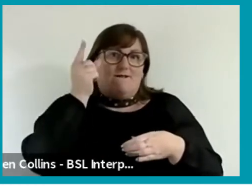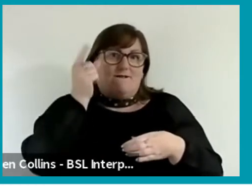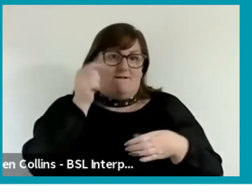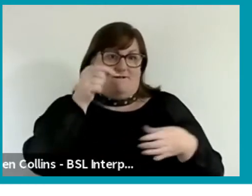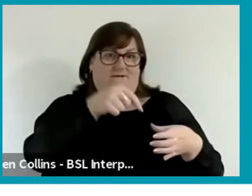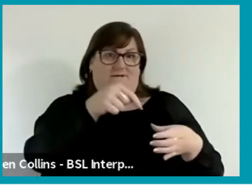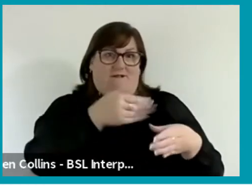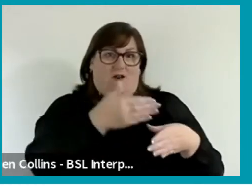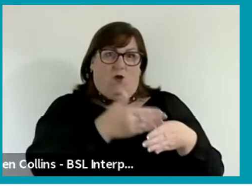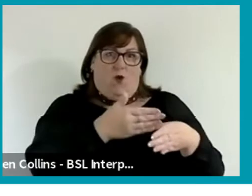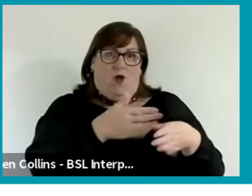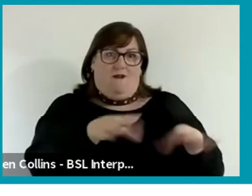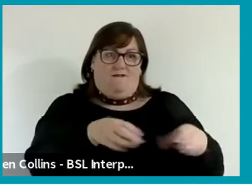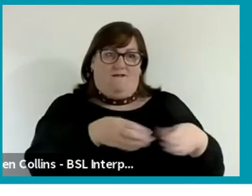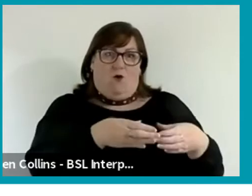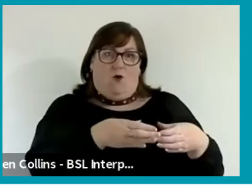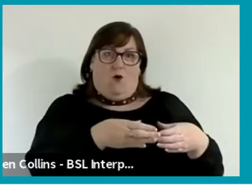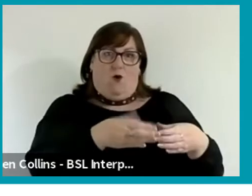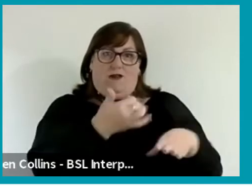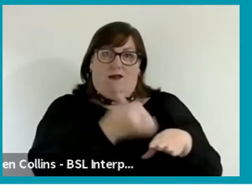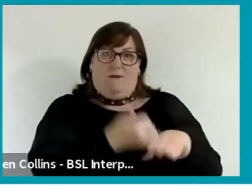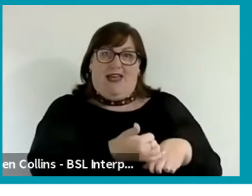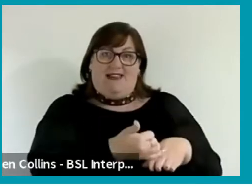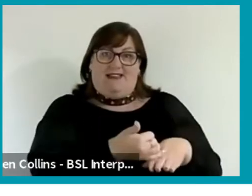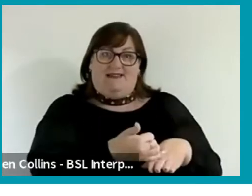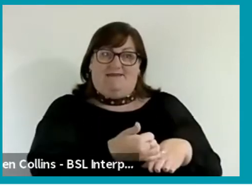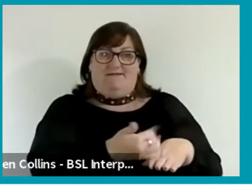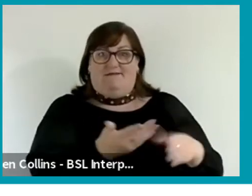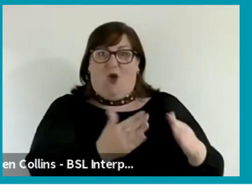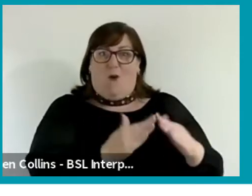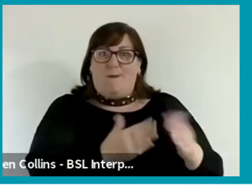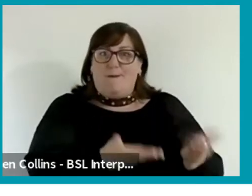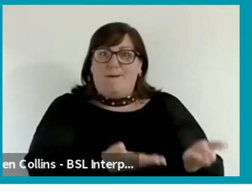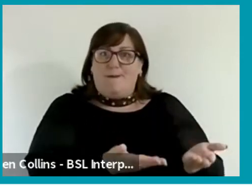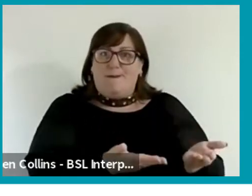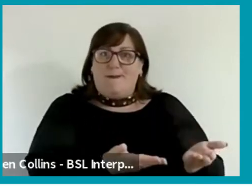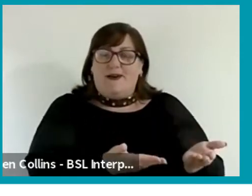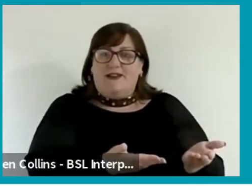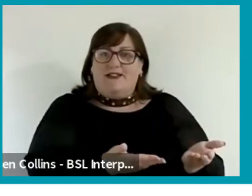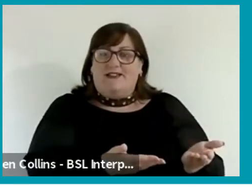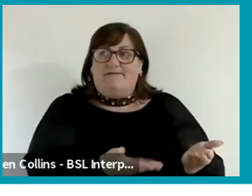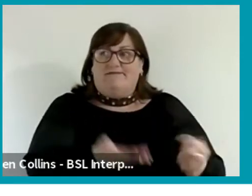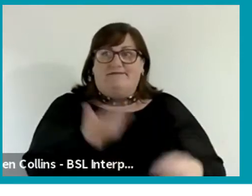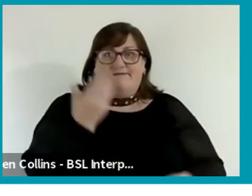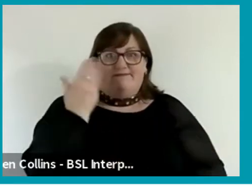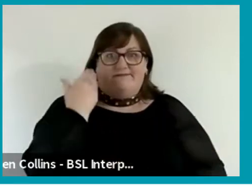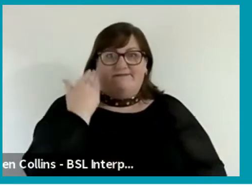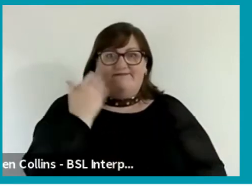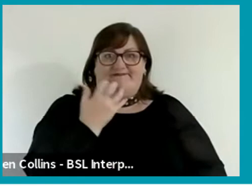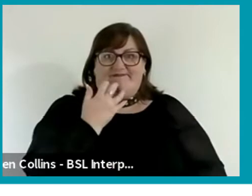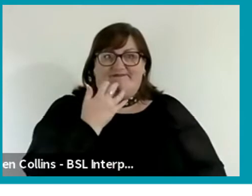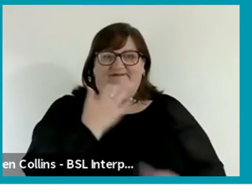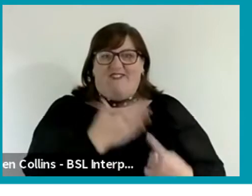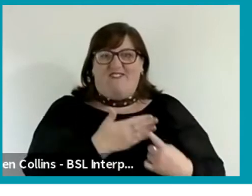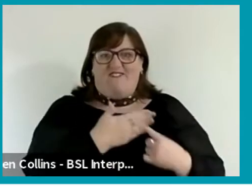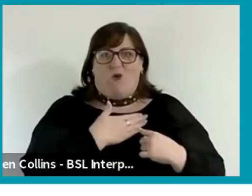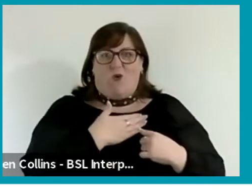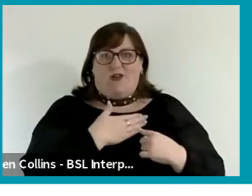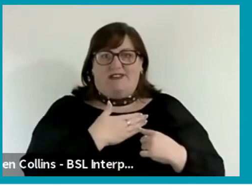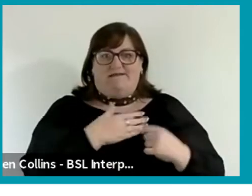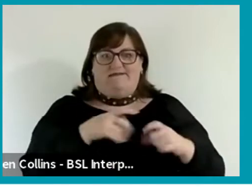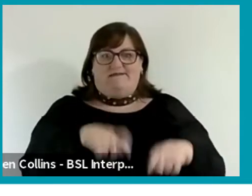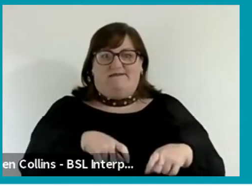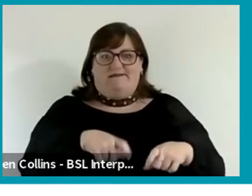operate from the comfort of their own home. It was a move we were forced into due to the pandemic, but now